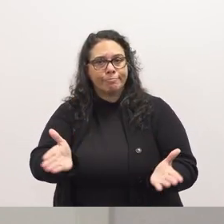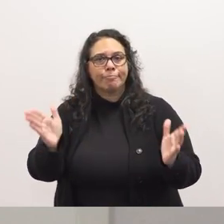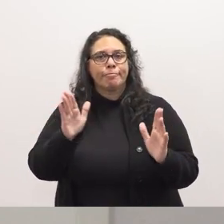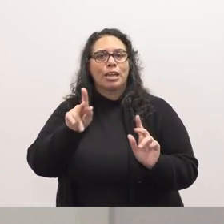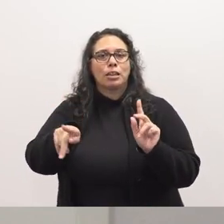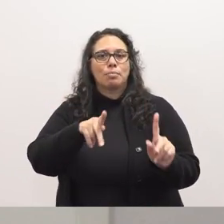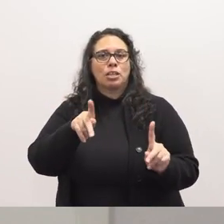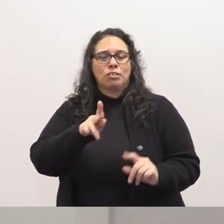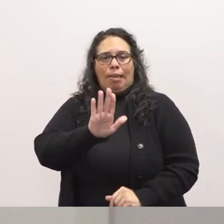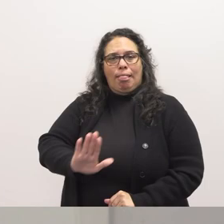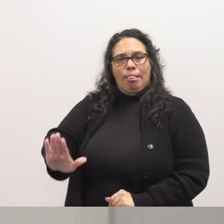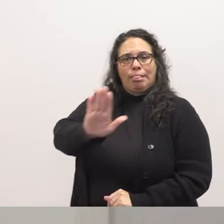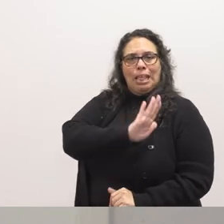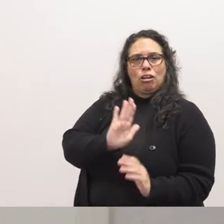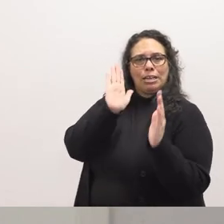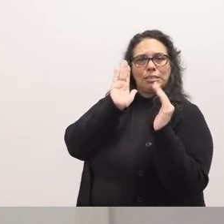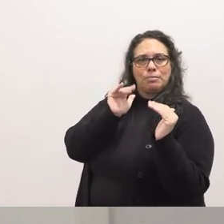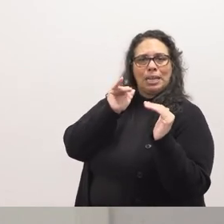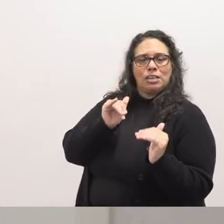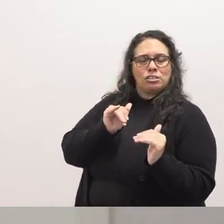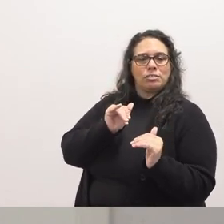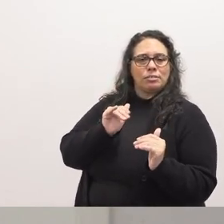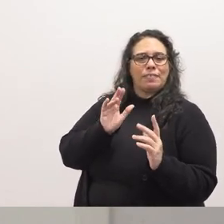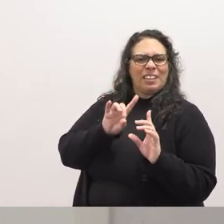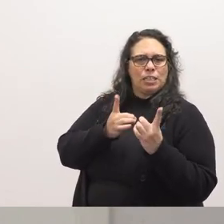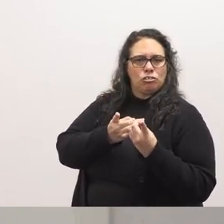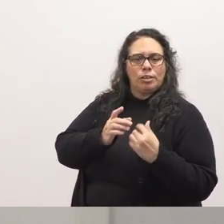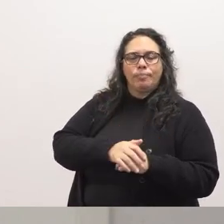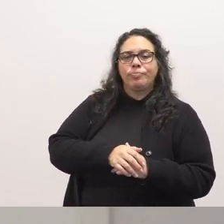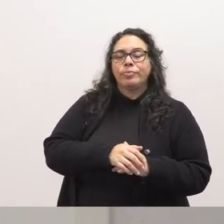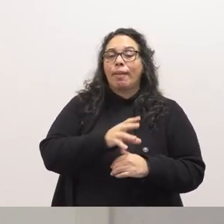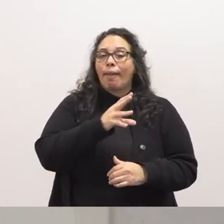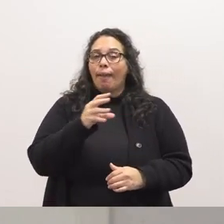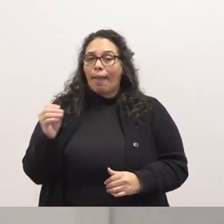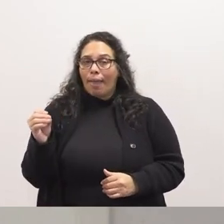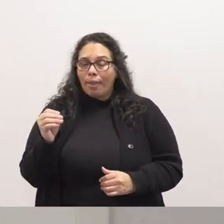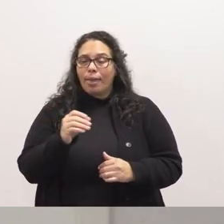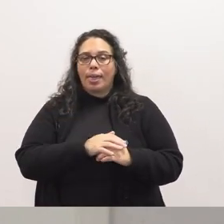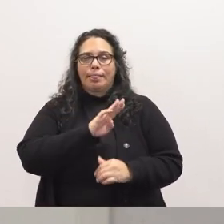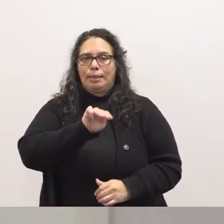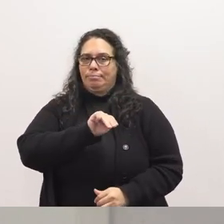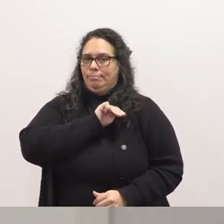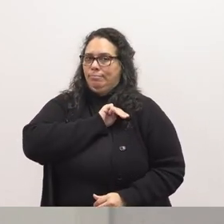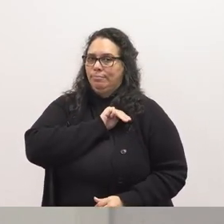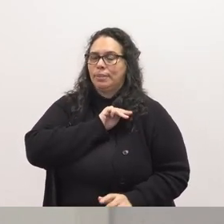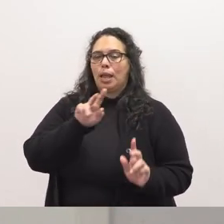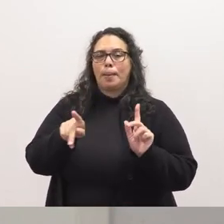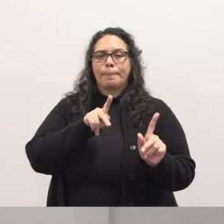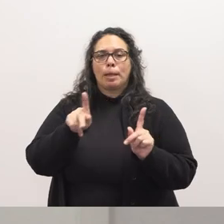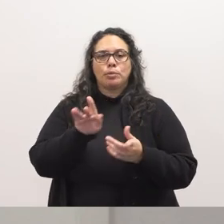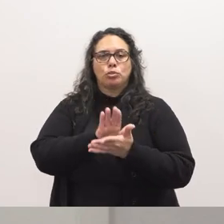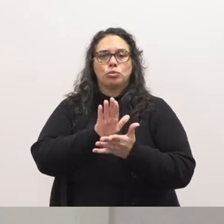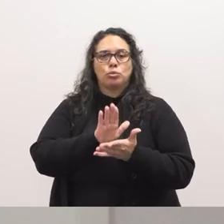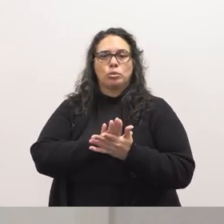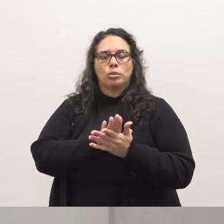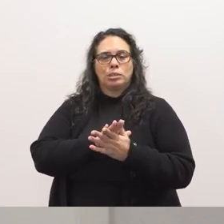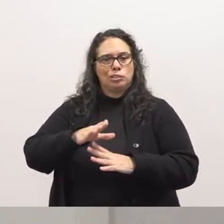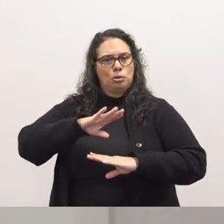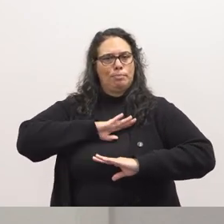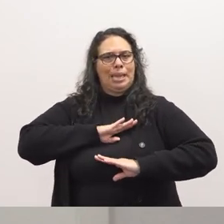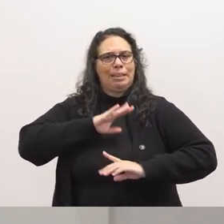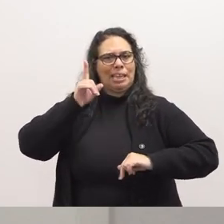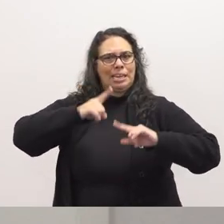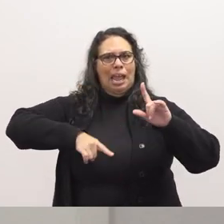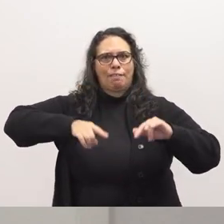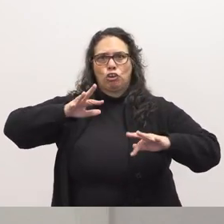public's expectations to the district. And whereas the mission of the public schools to meet the diverse educational needs